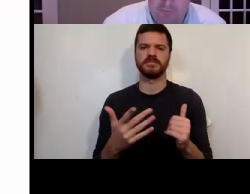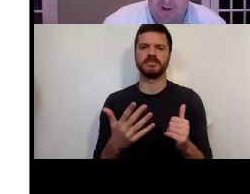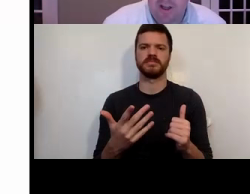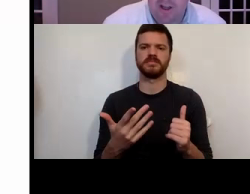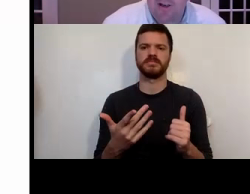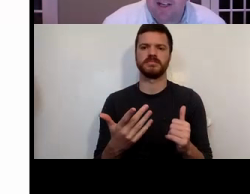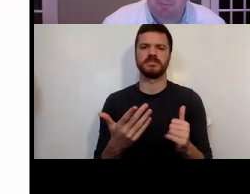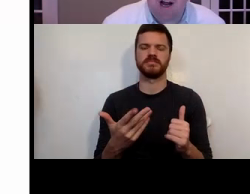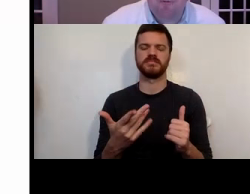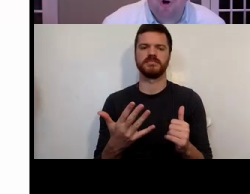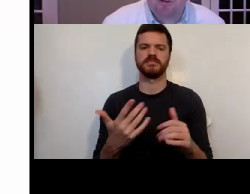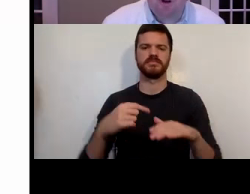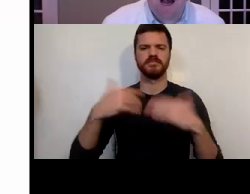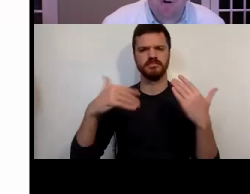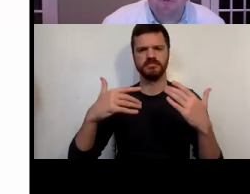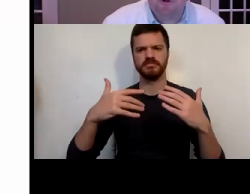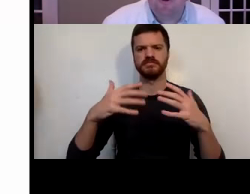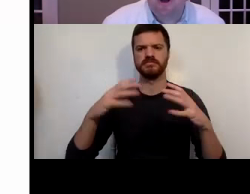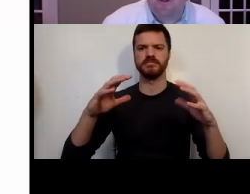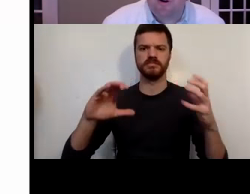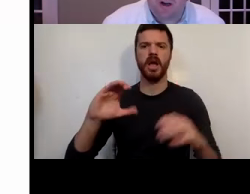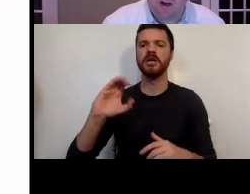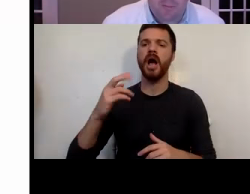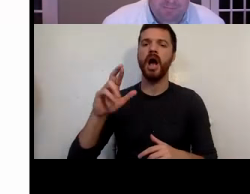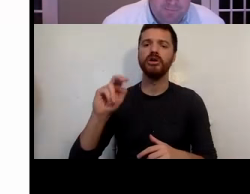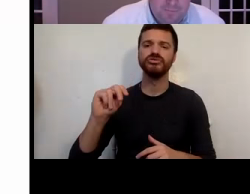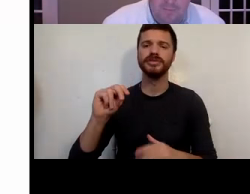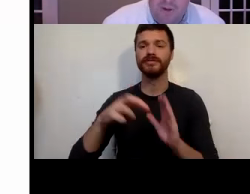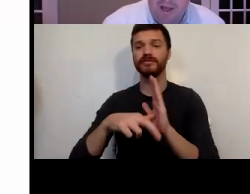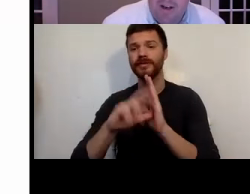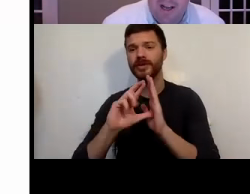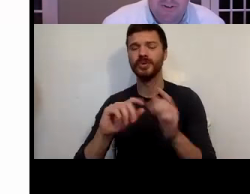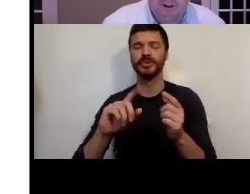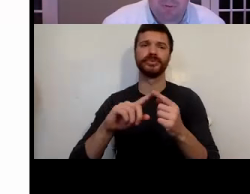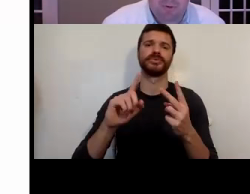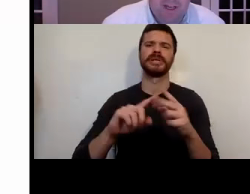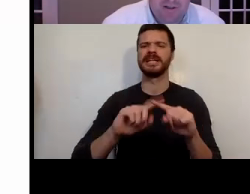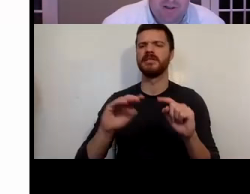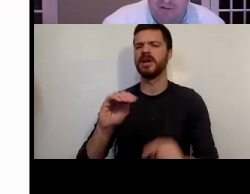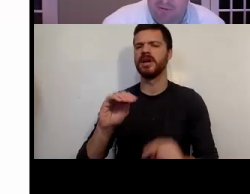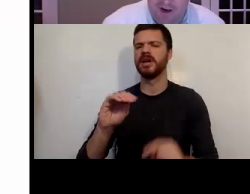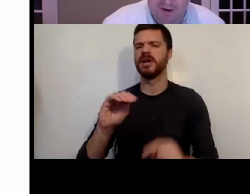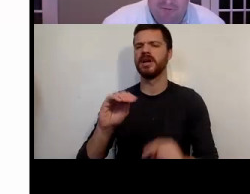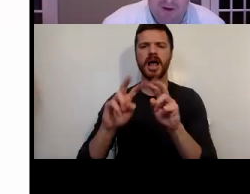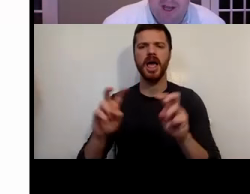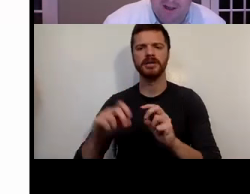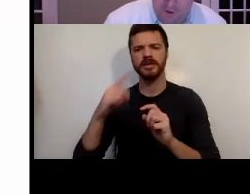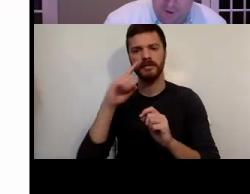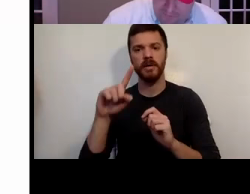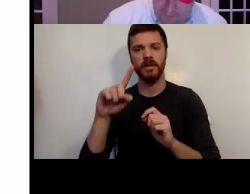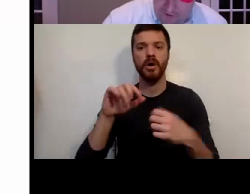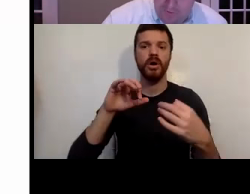a really deep body of work through Cochrane reviews and other meta-analyses of implementation of audit and feedback.